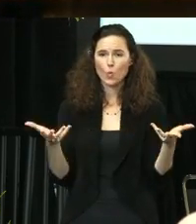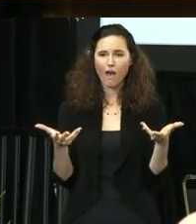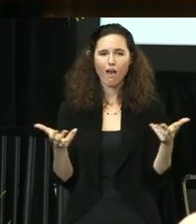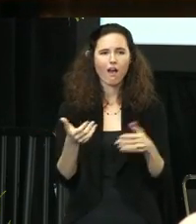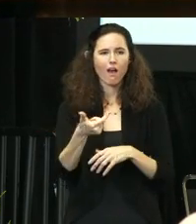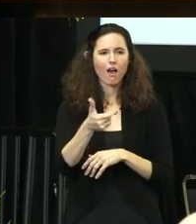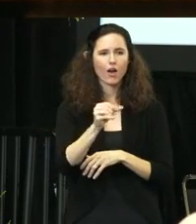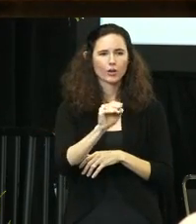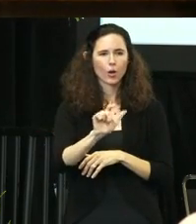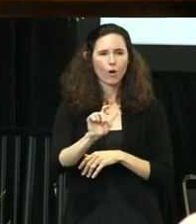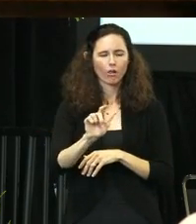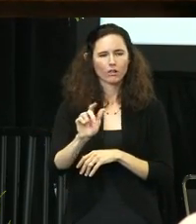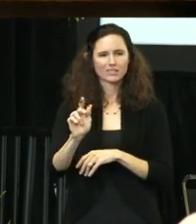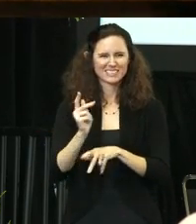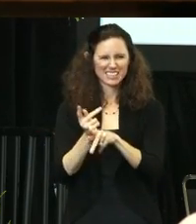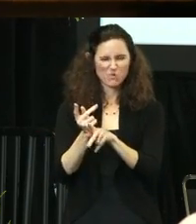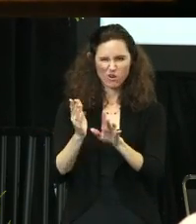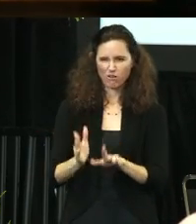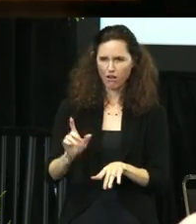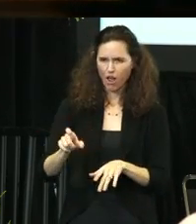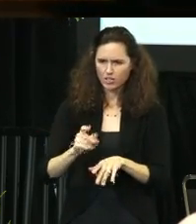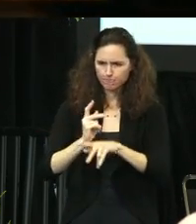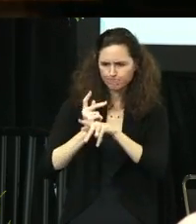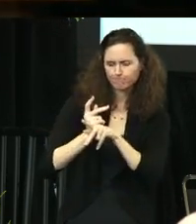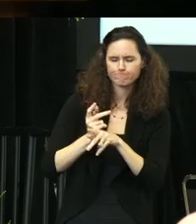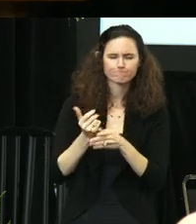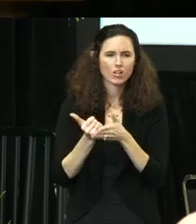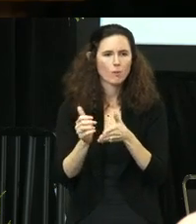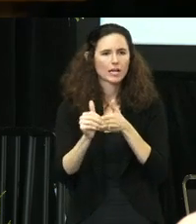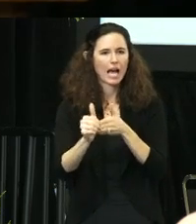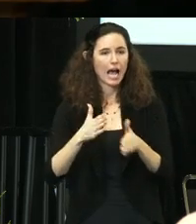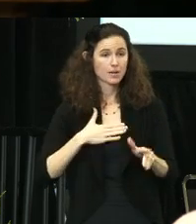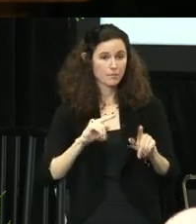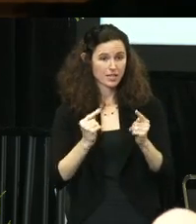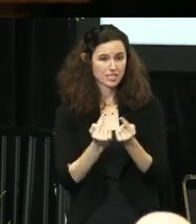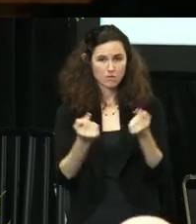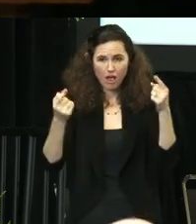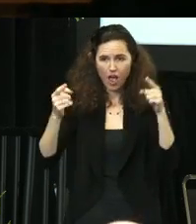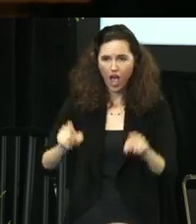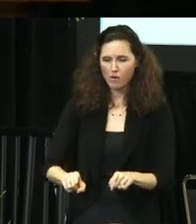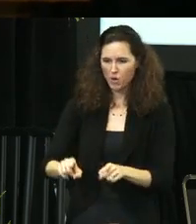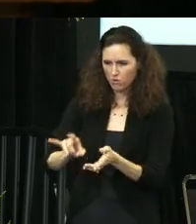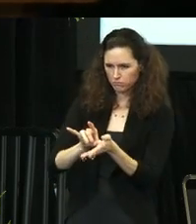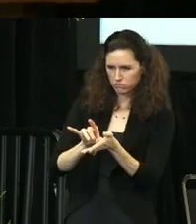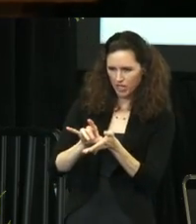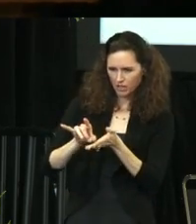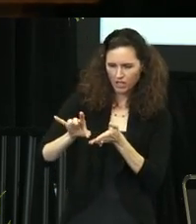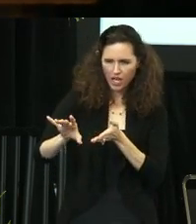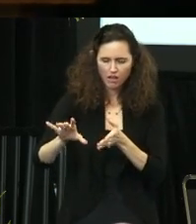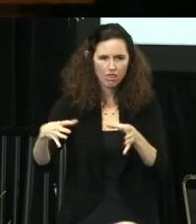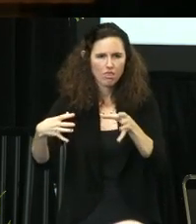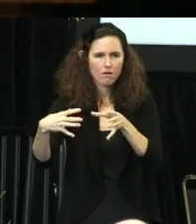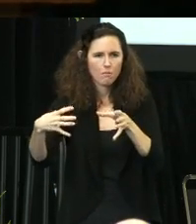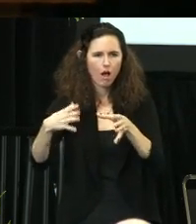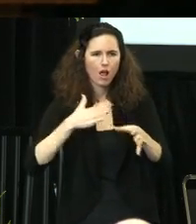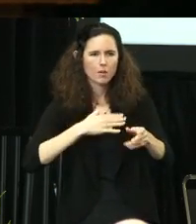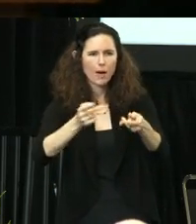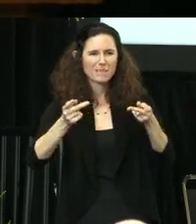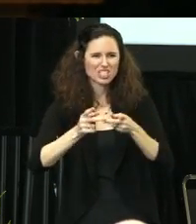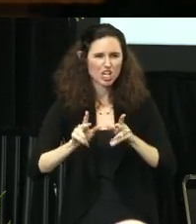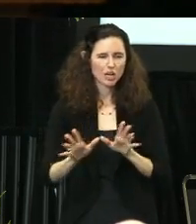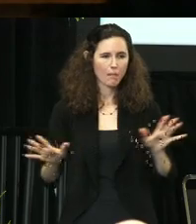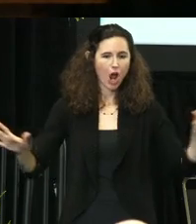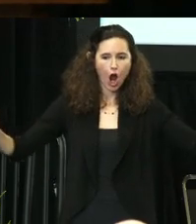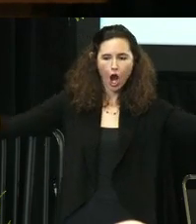had to command the field and guide my teammates. When a shot was made on the net, if my positioning or my arm's reach for the ball